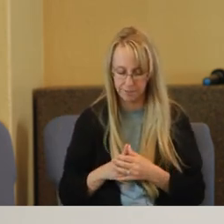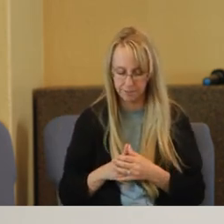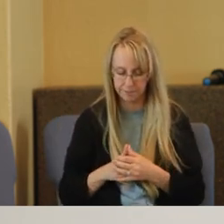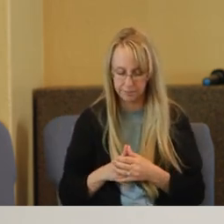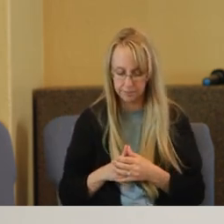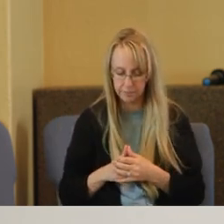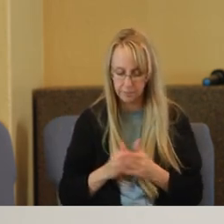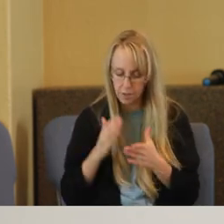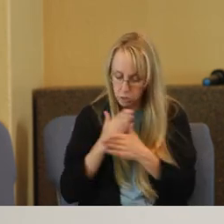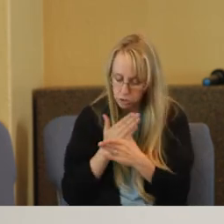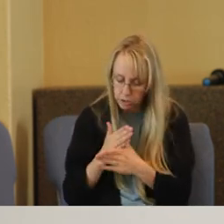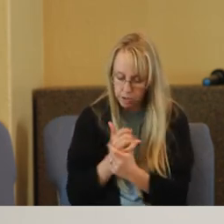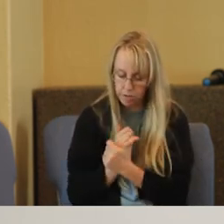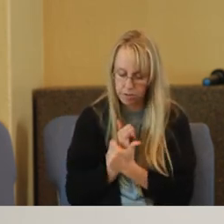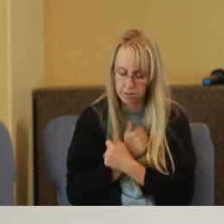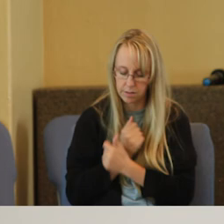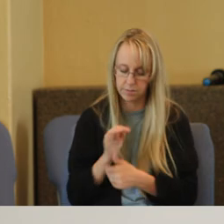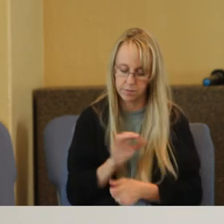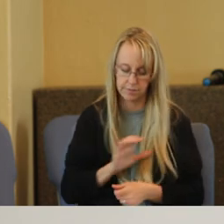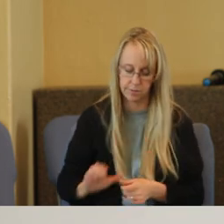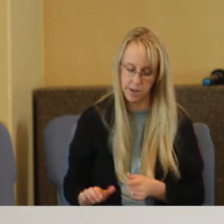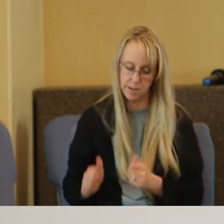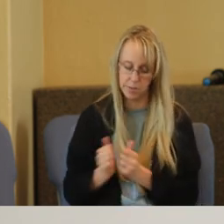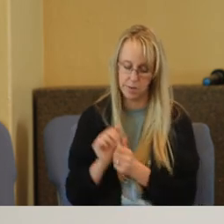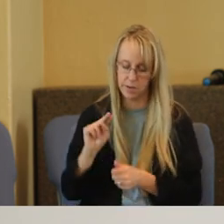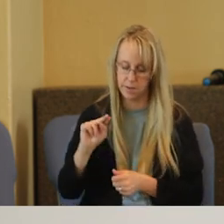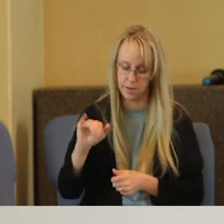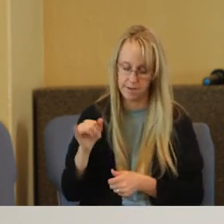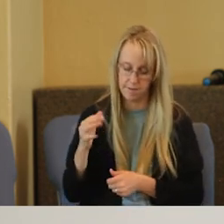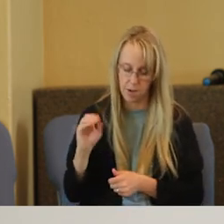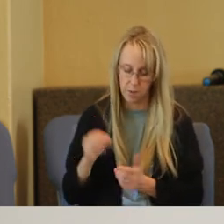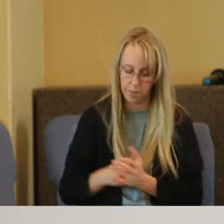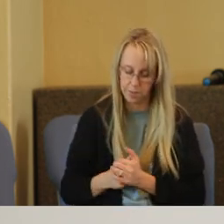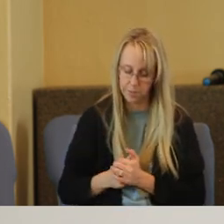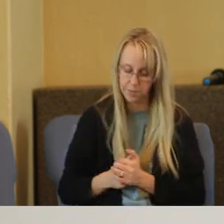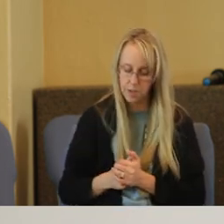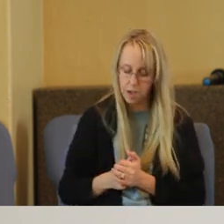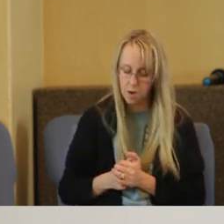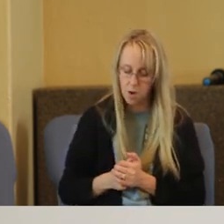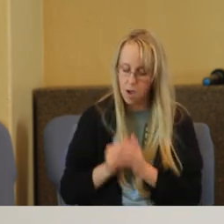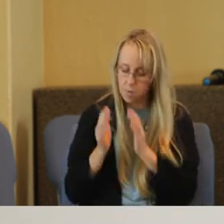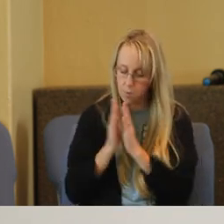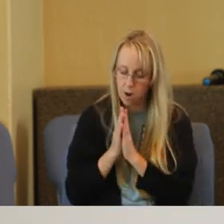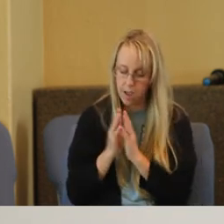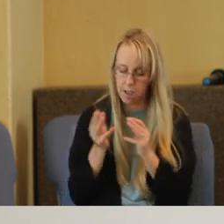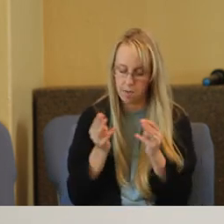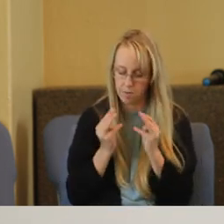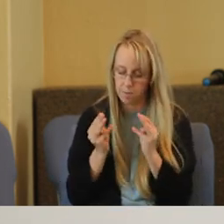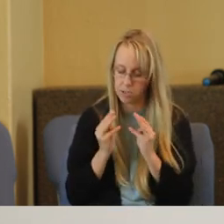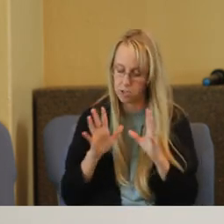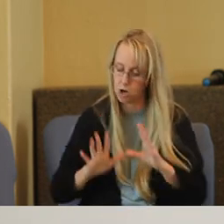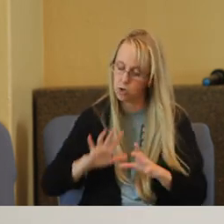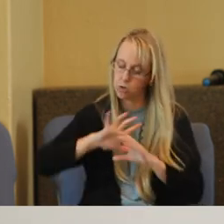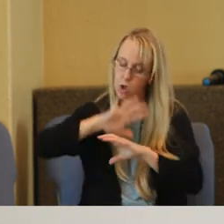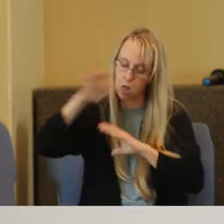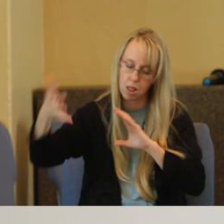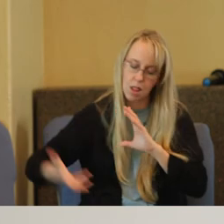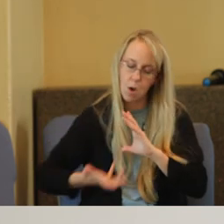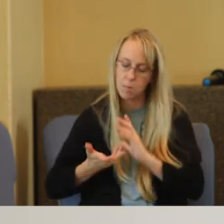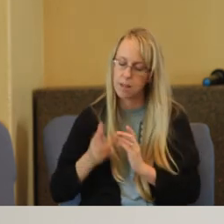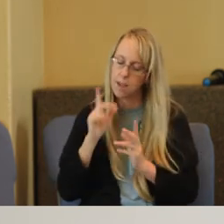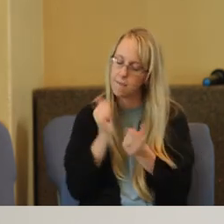share the love of Christ with the Navajos. Lord, we do pray for our missionaries globally, for all that they are willing